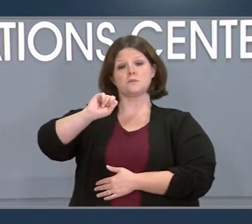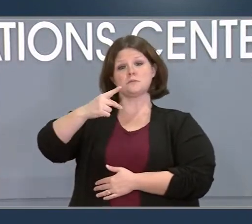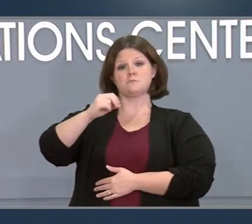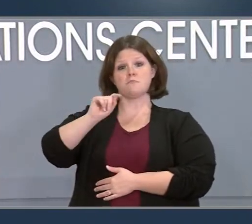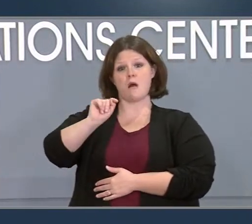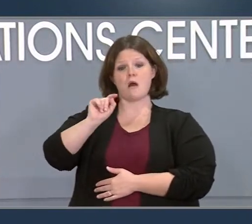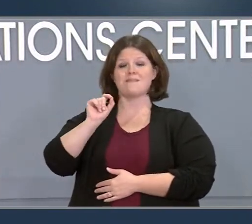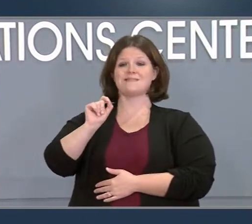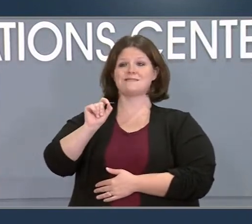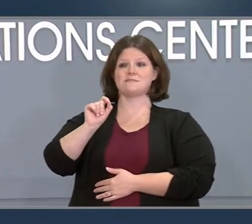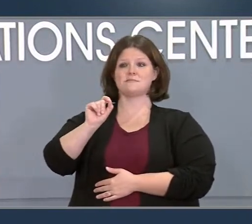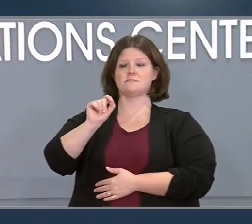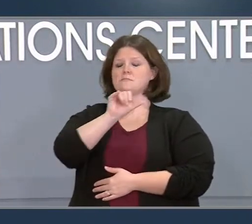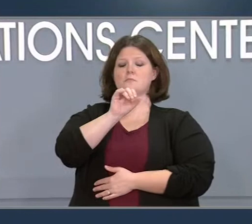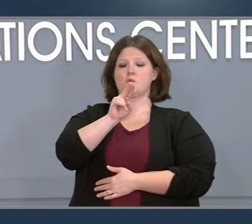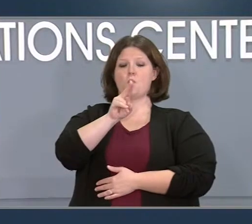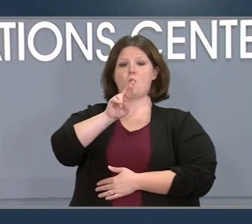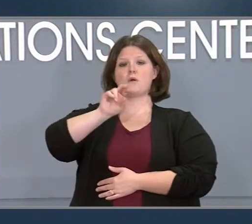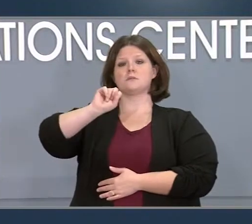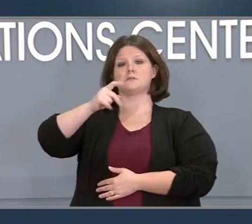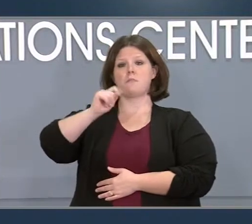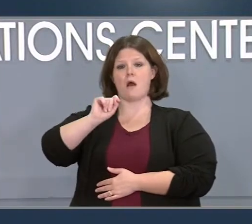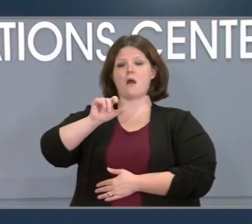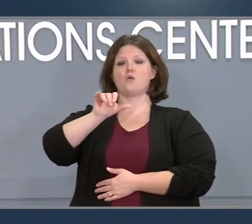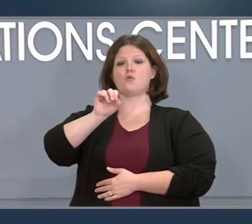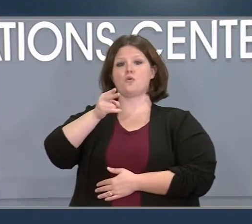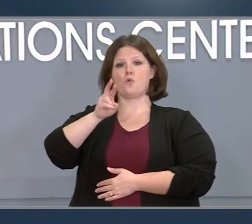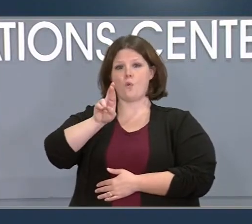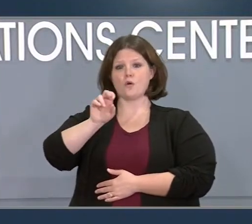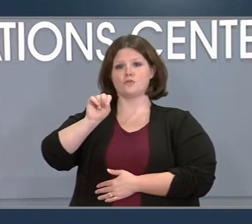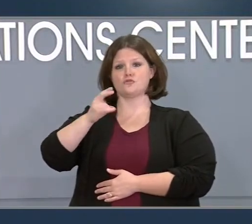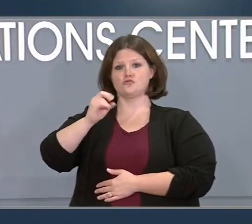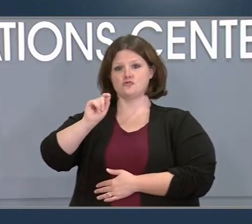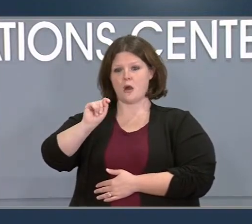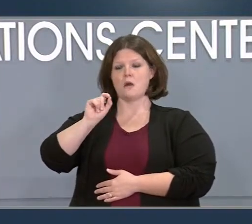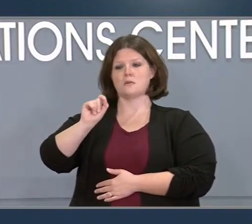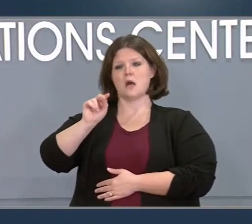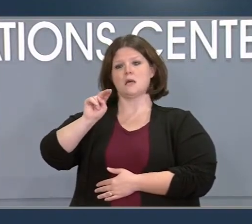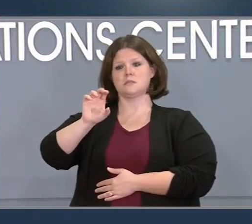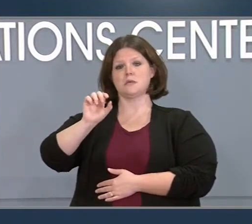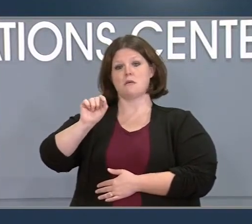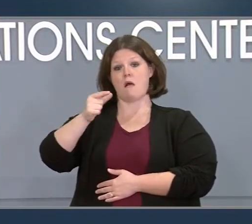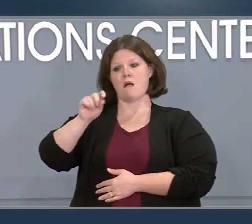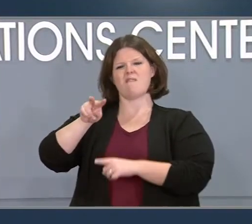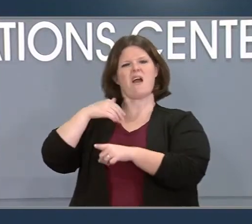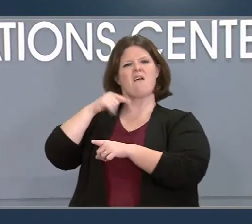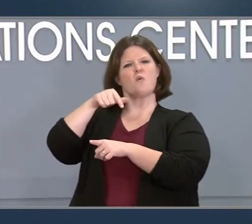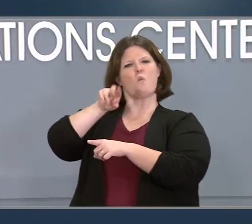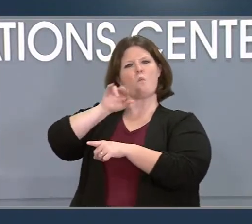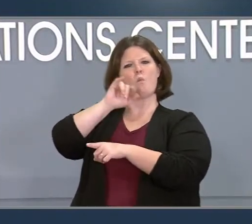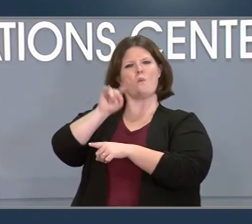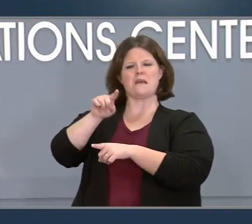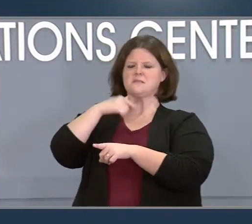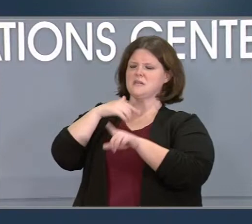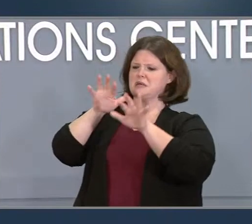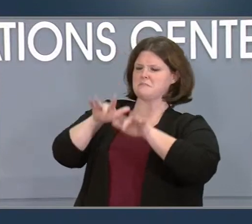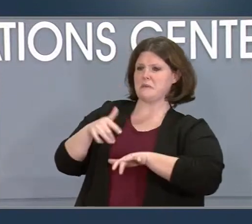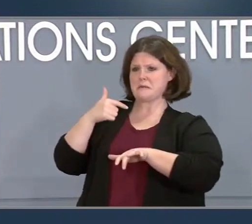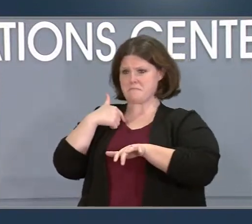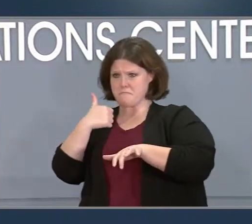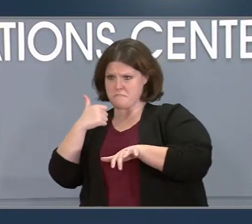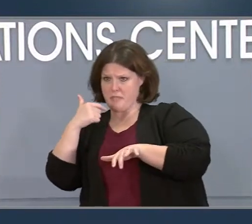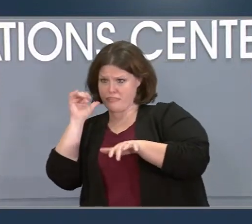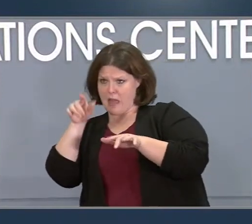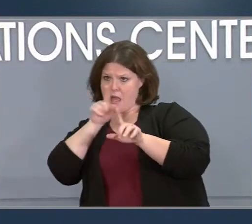yourshot.nc.gov. And of course, you should ask your healthcare provider as well. When you do get your booster, you can get